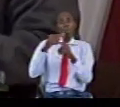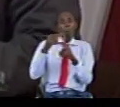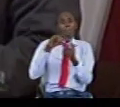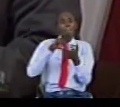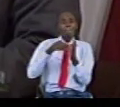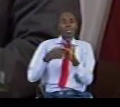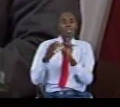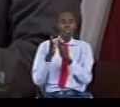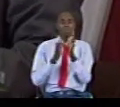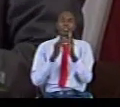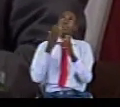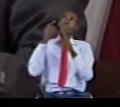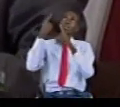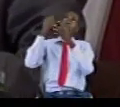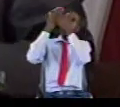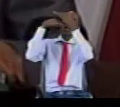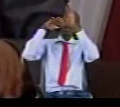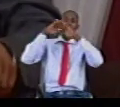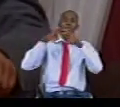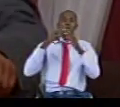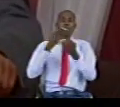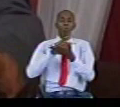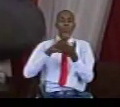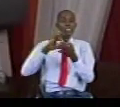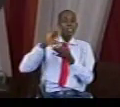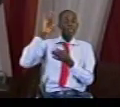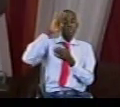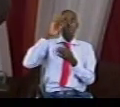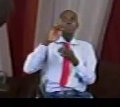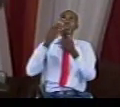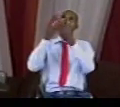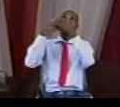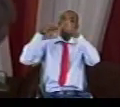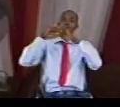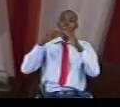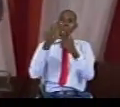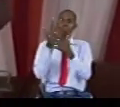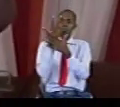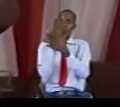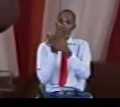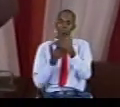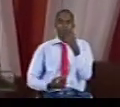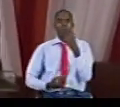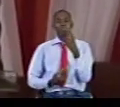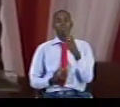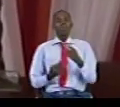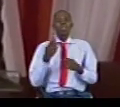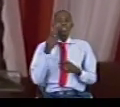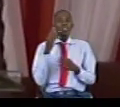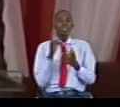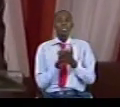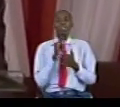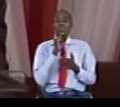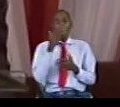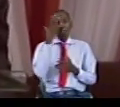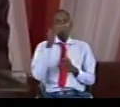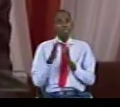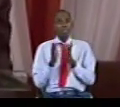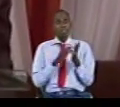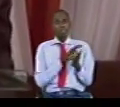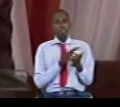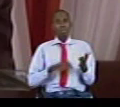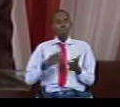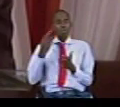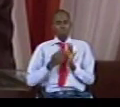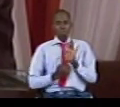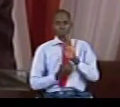heaven, and these three are one. And so that's what Jesus is revealing about his departure to heaven,